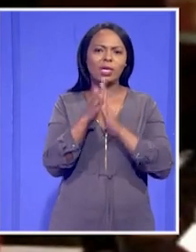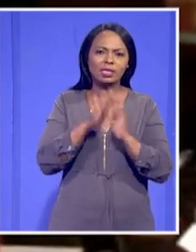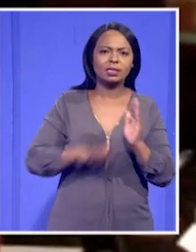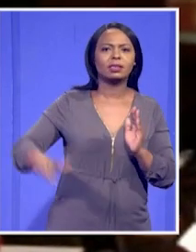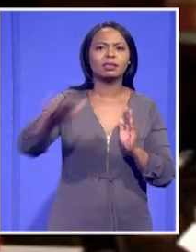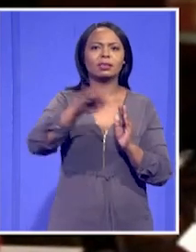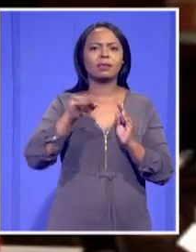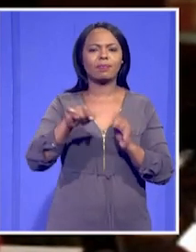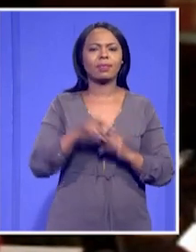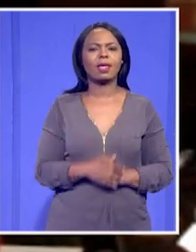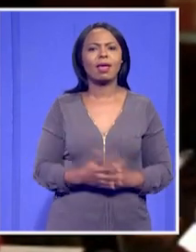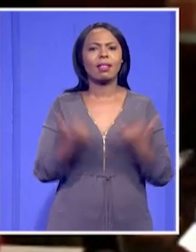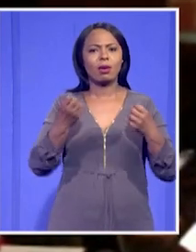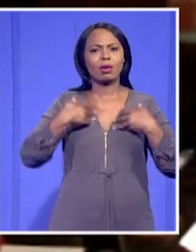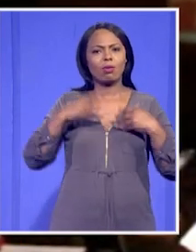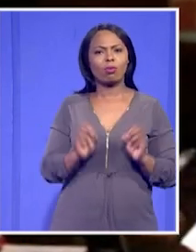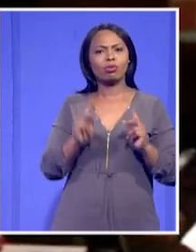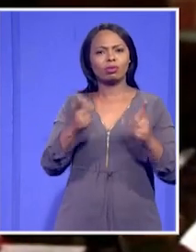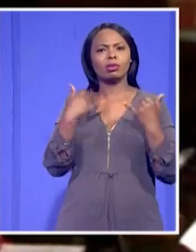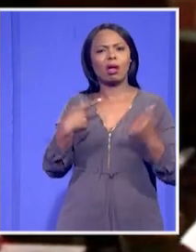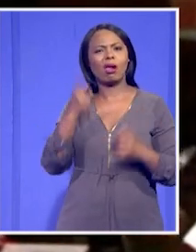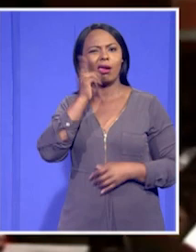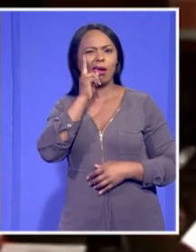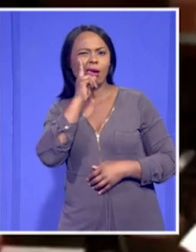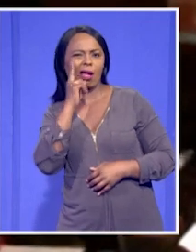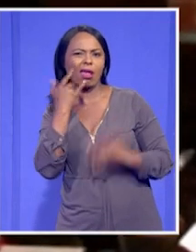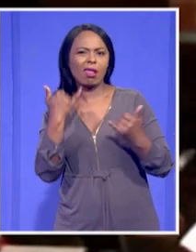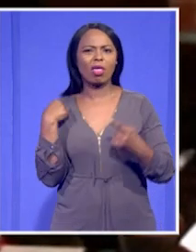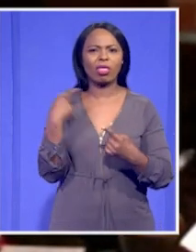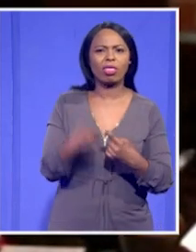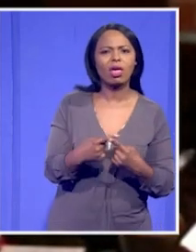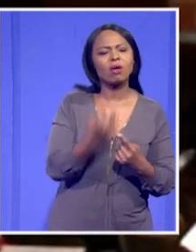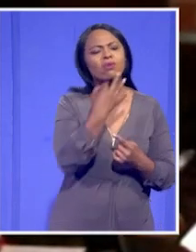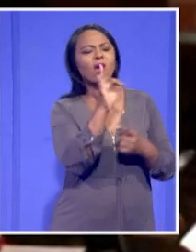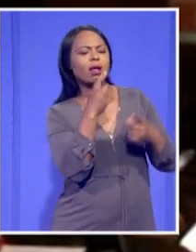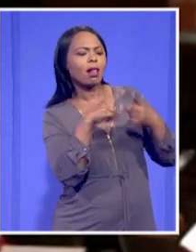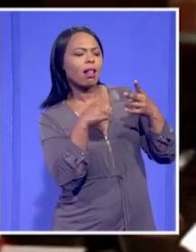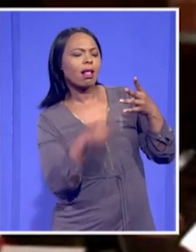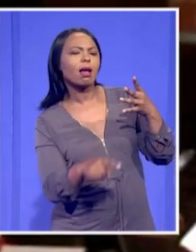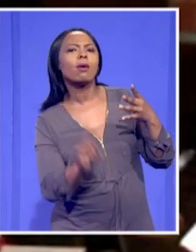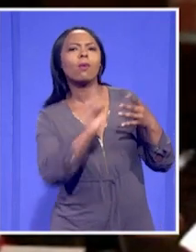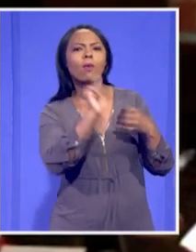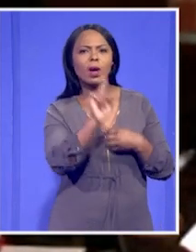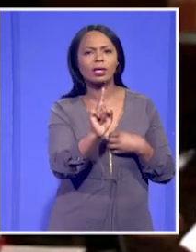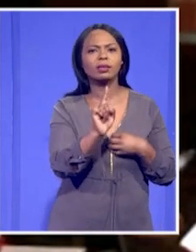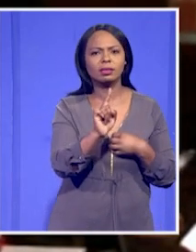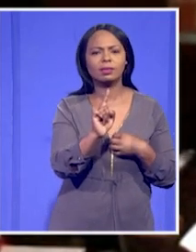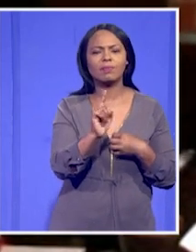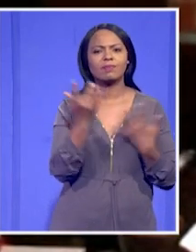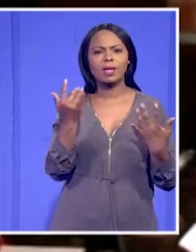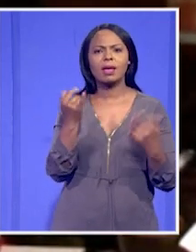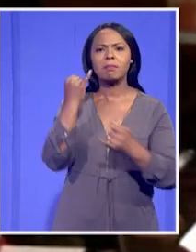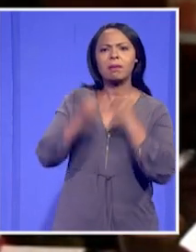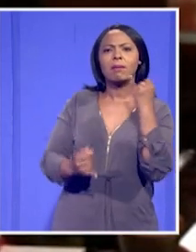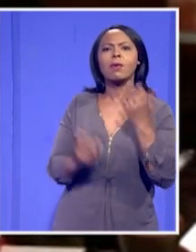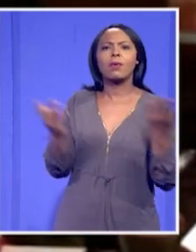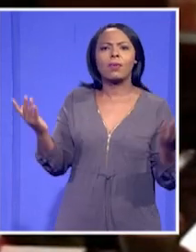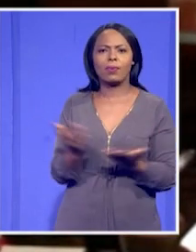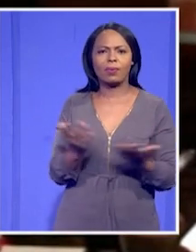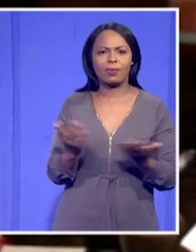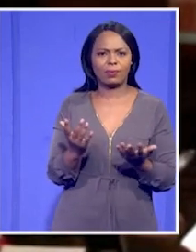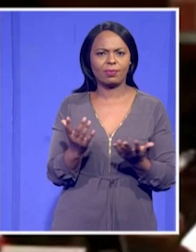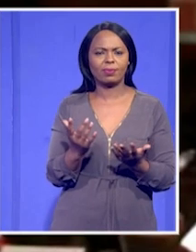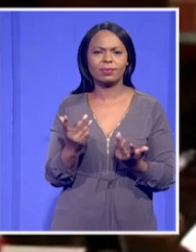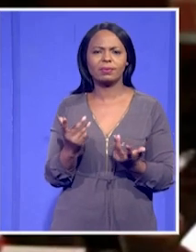provides us an opportunity to look at what has been done right, where have we dropped the ball,